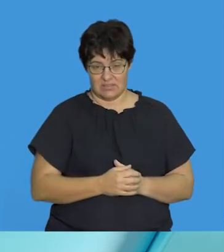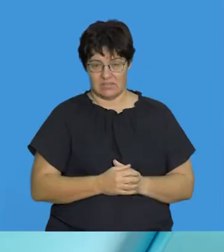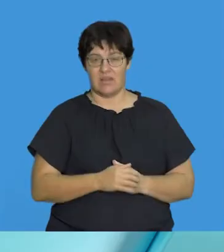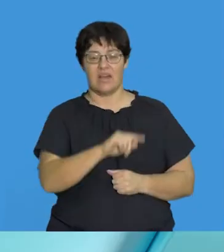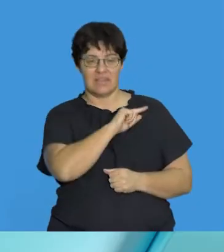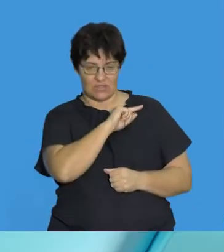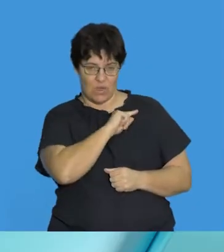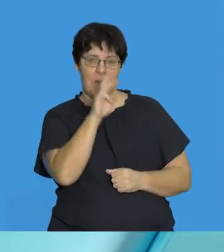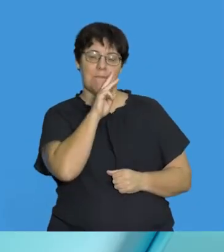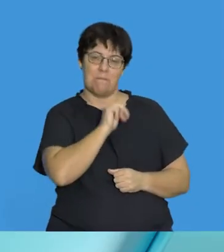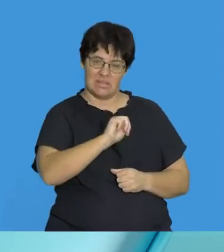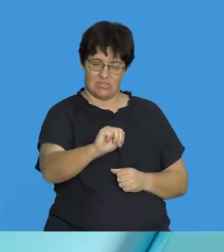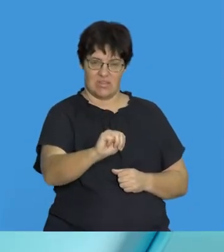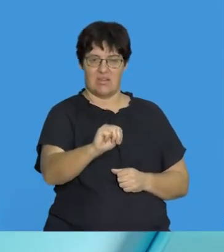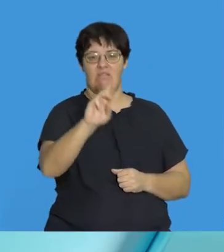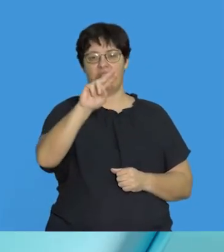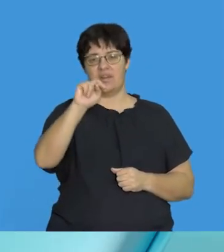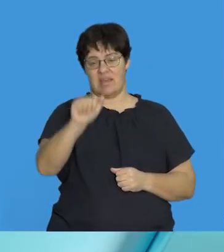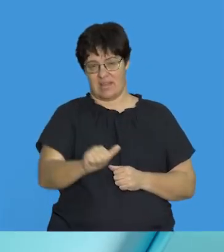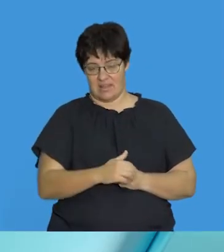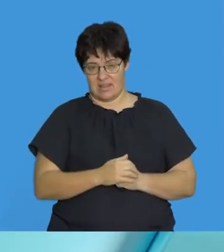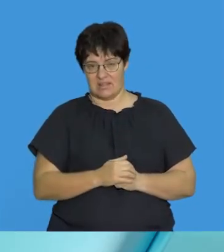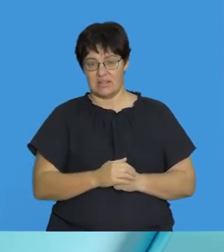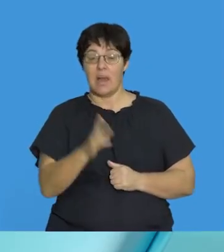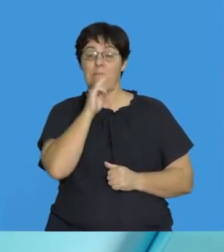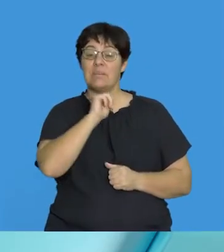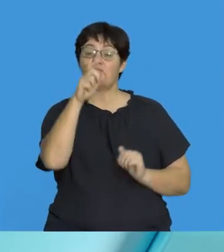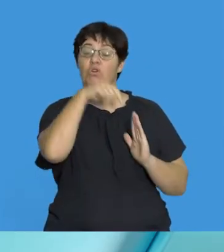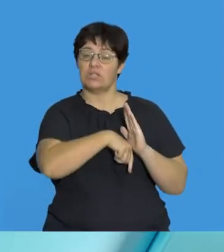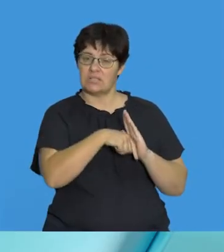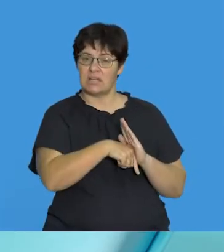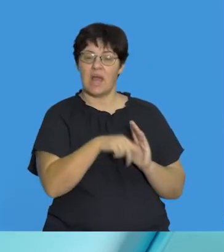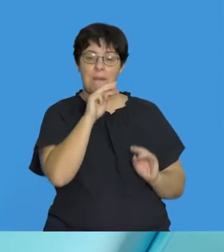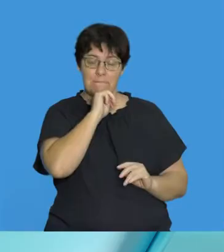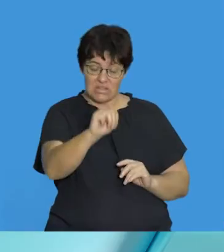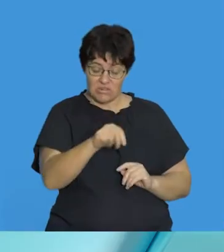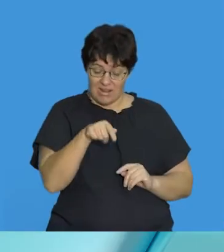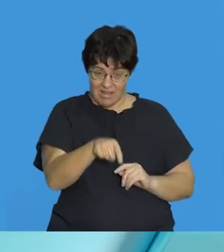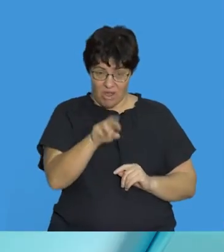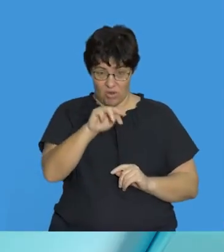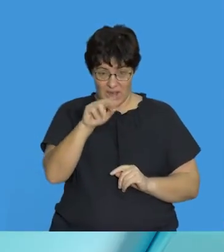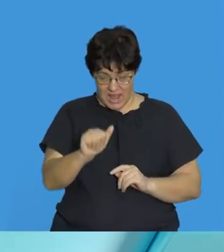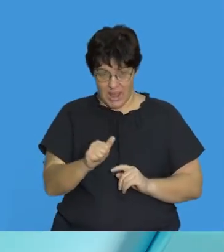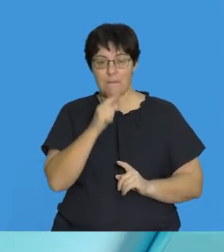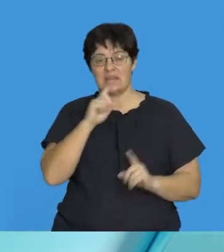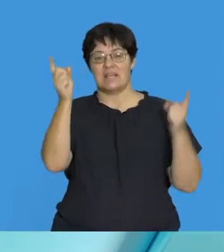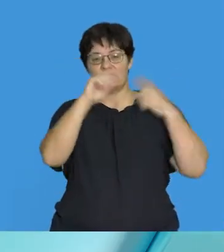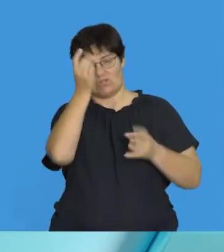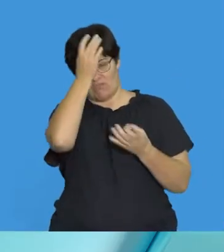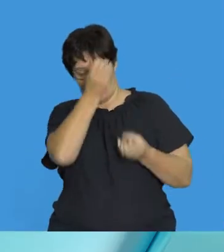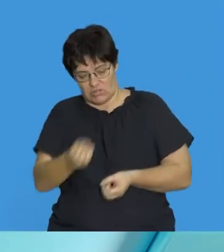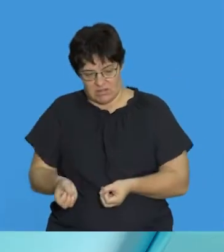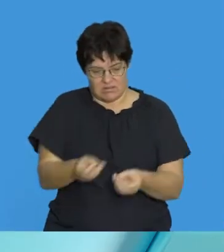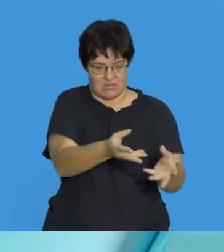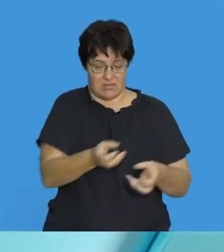we refer to that as messenger RNA. So again, the context of messenger RNA is that messenger RNA carries